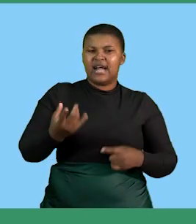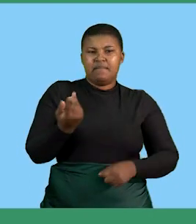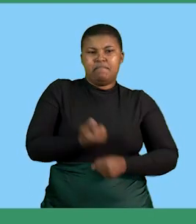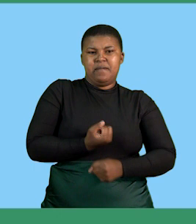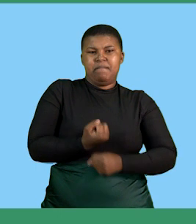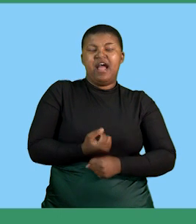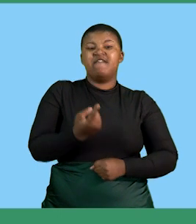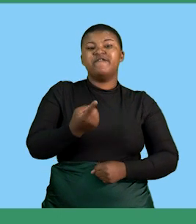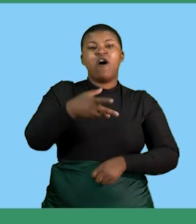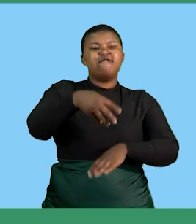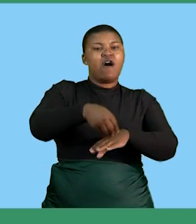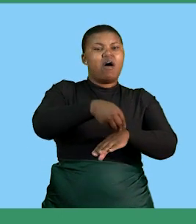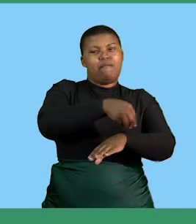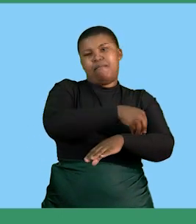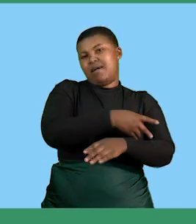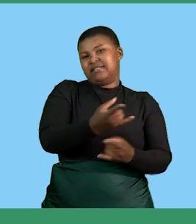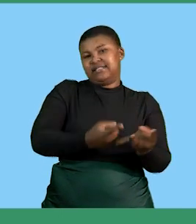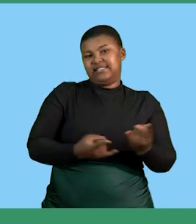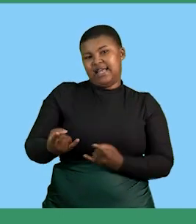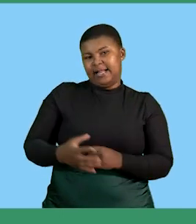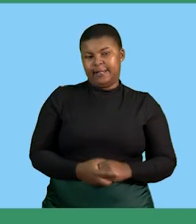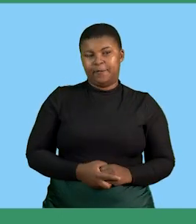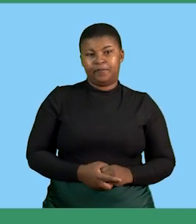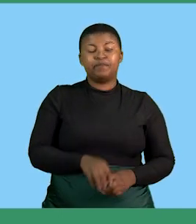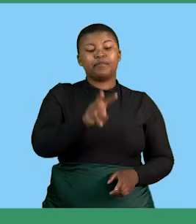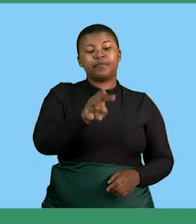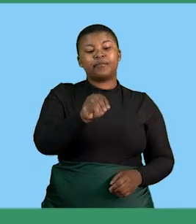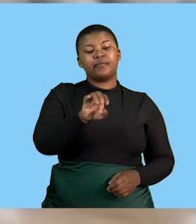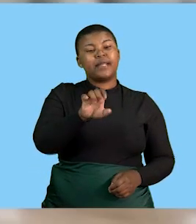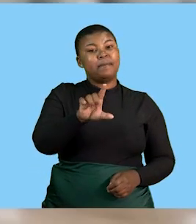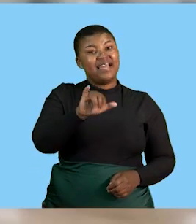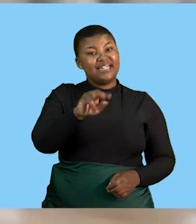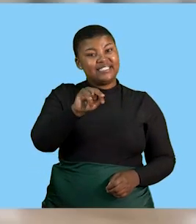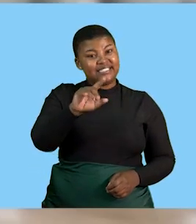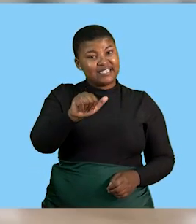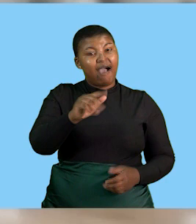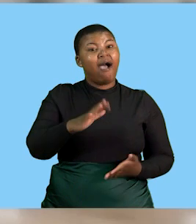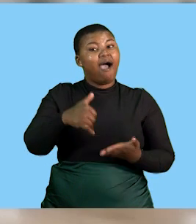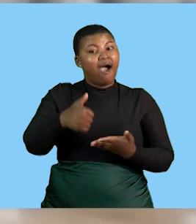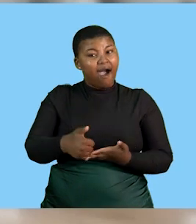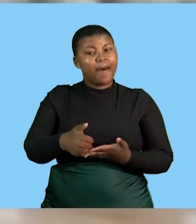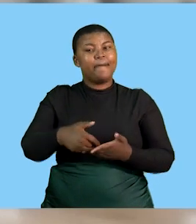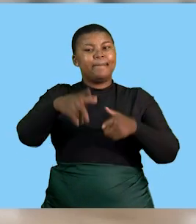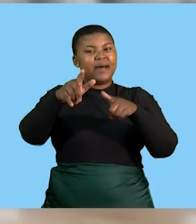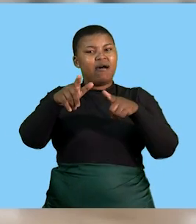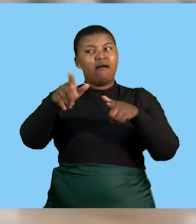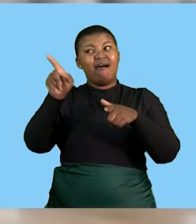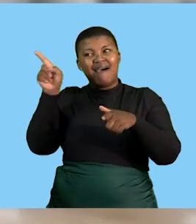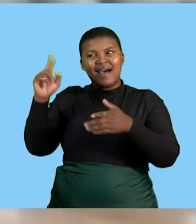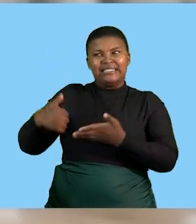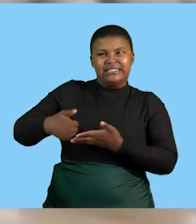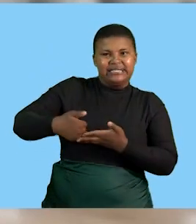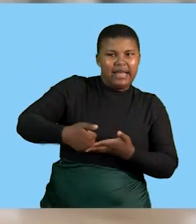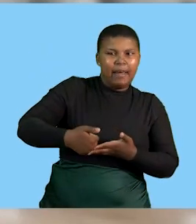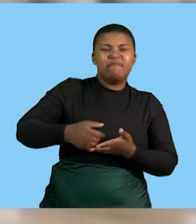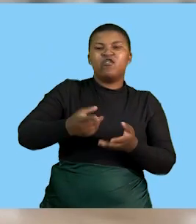the product, and Melinda Gordon Farmstall is helping the producers to sell the products to the